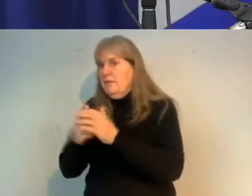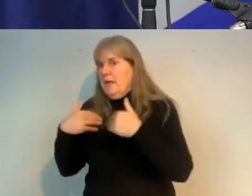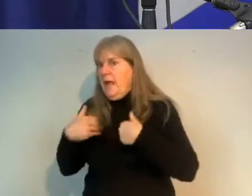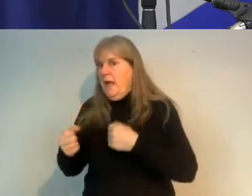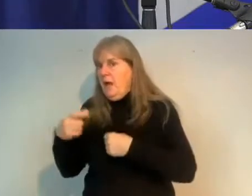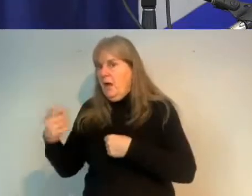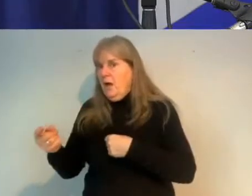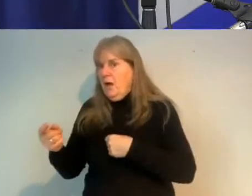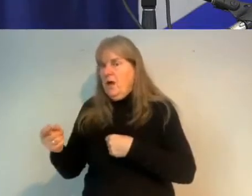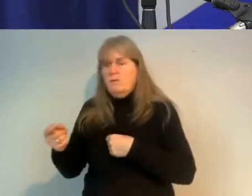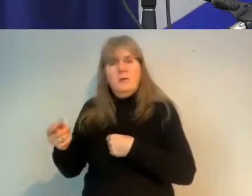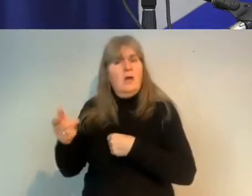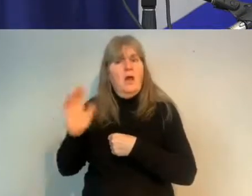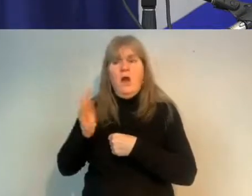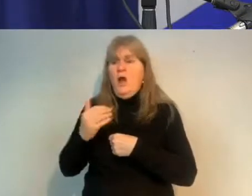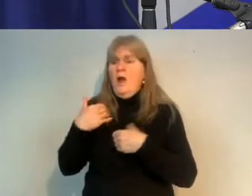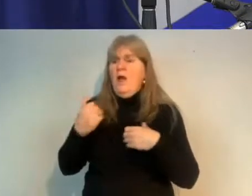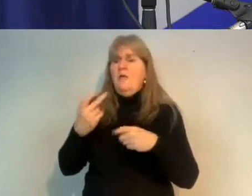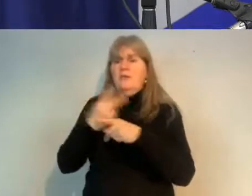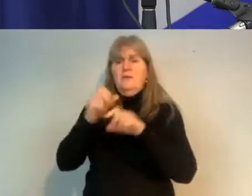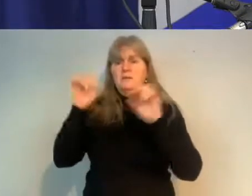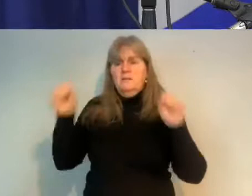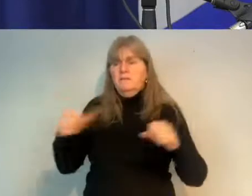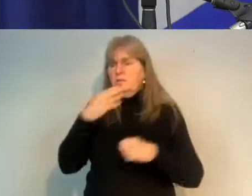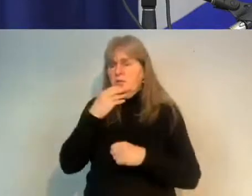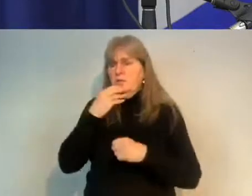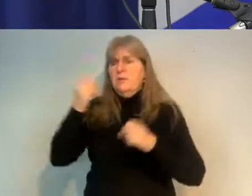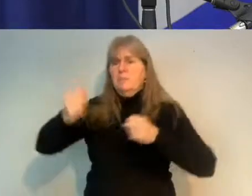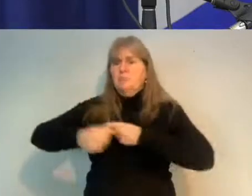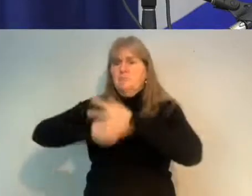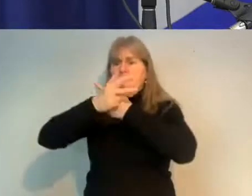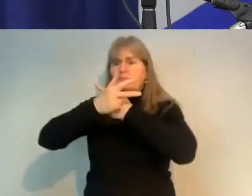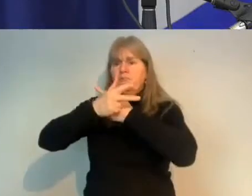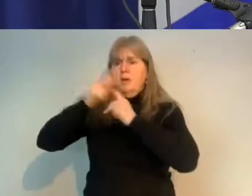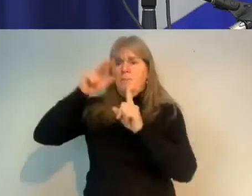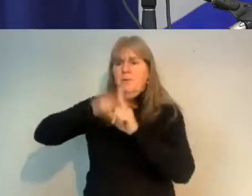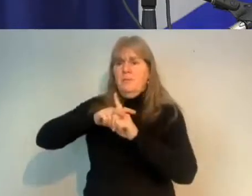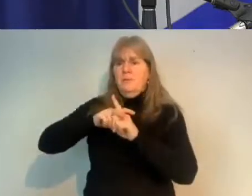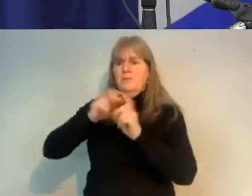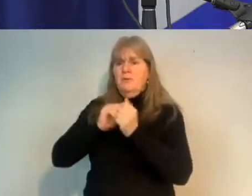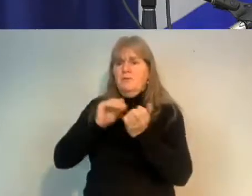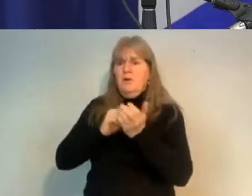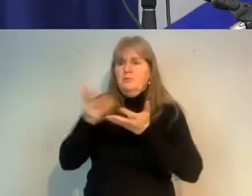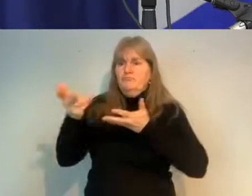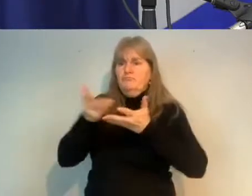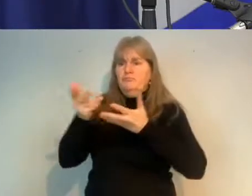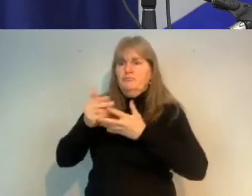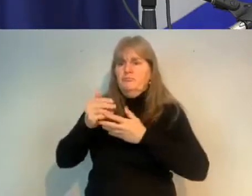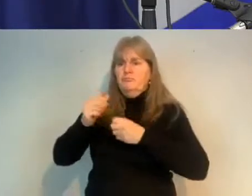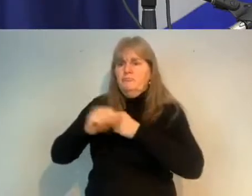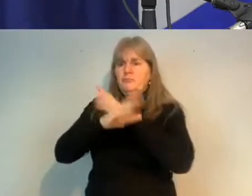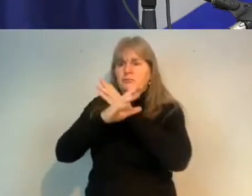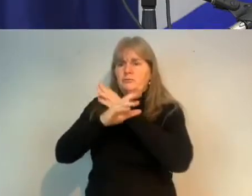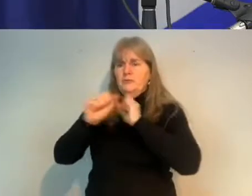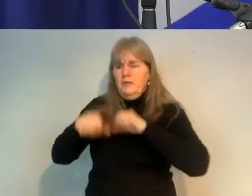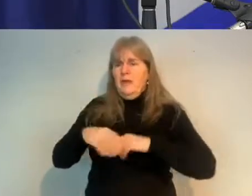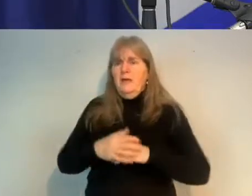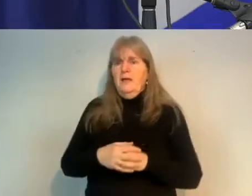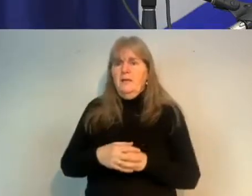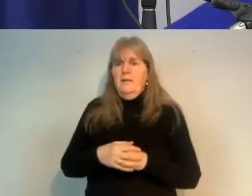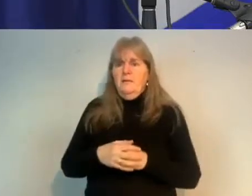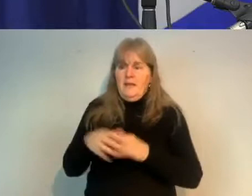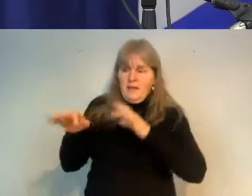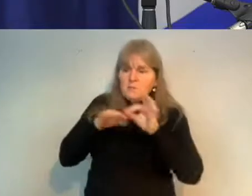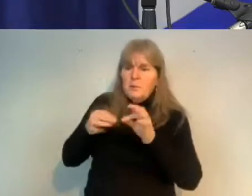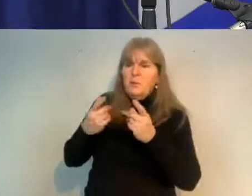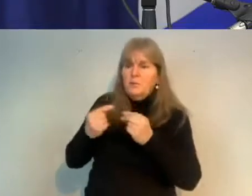care system. We have virtual appointments available. And they can help you with how to care for yourself and what you need, and